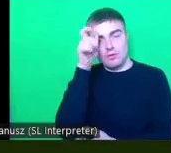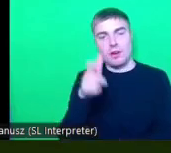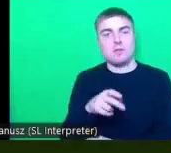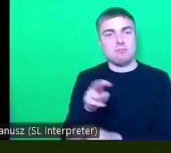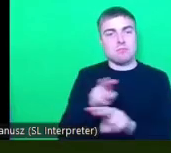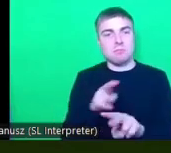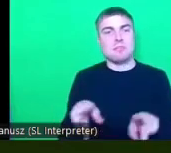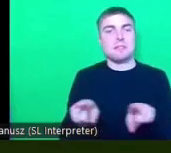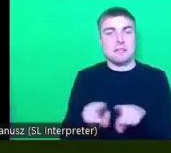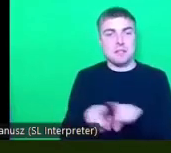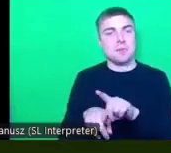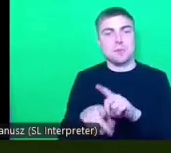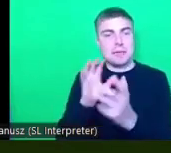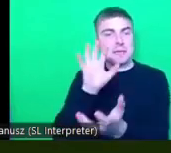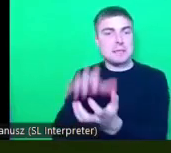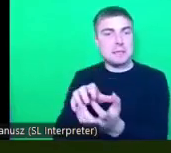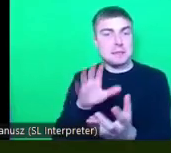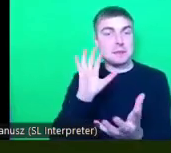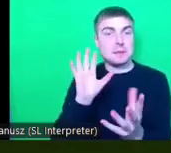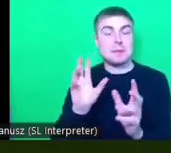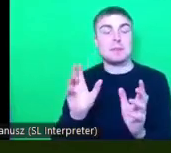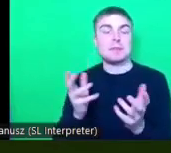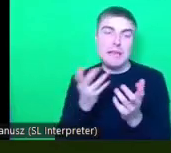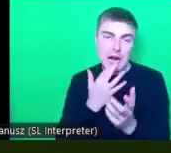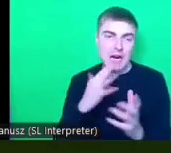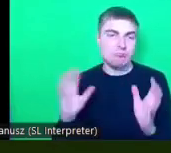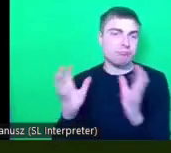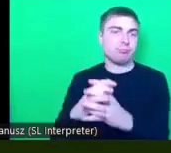in human-dominated landscapes.